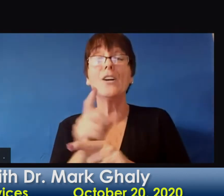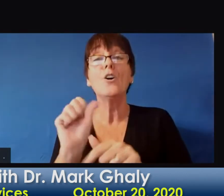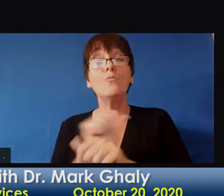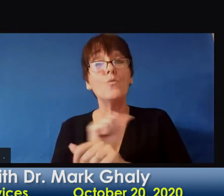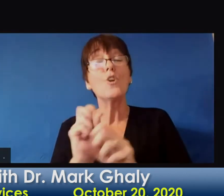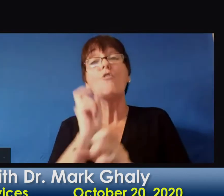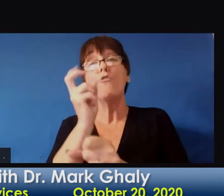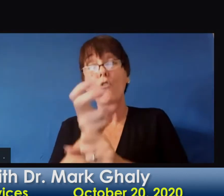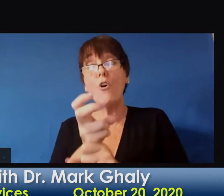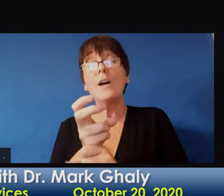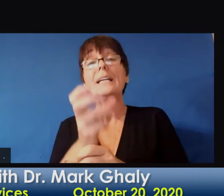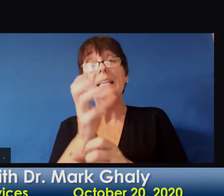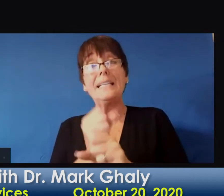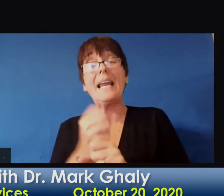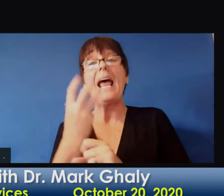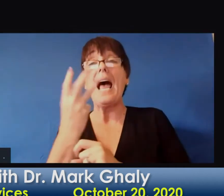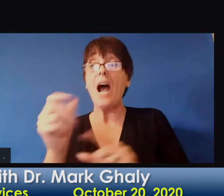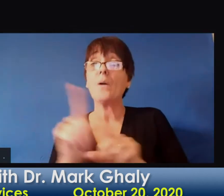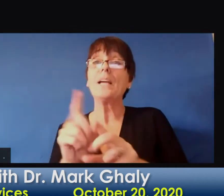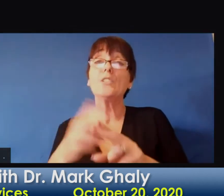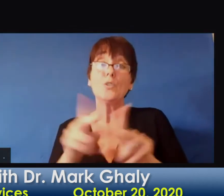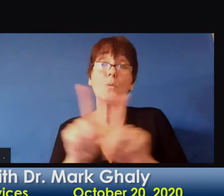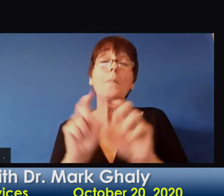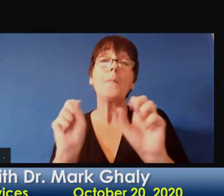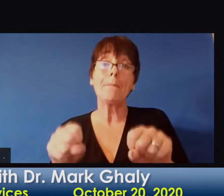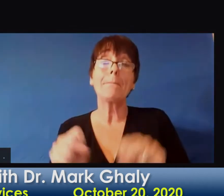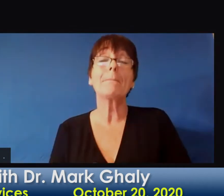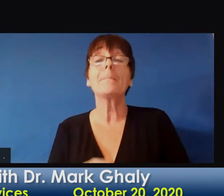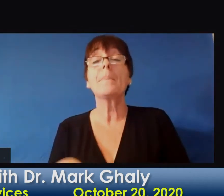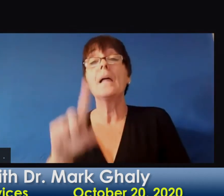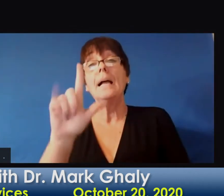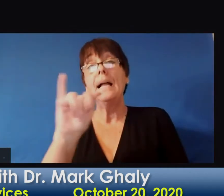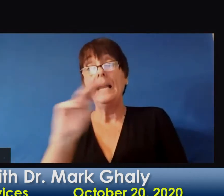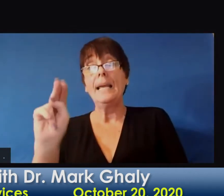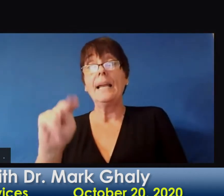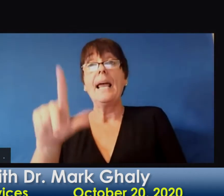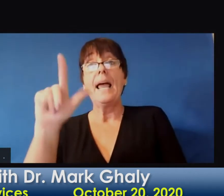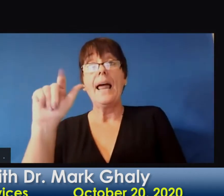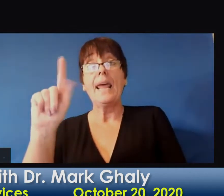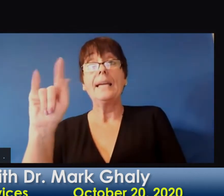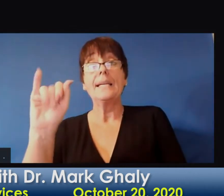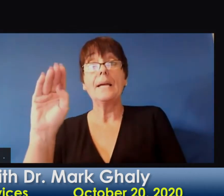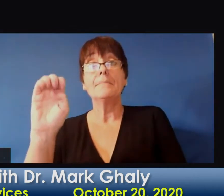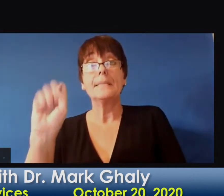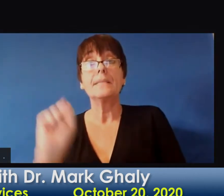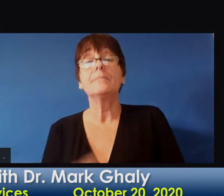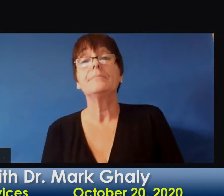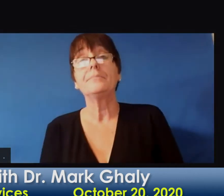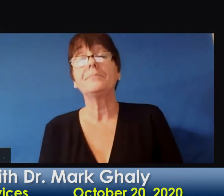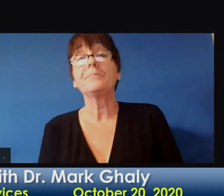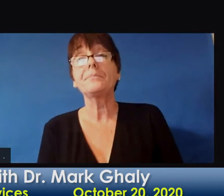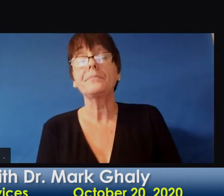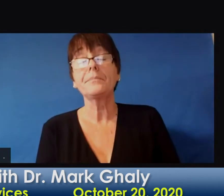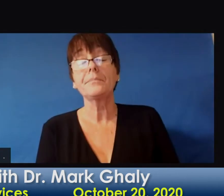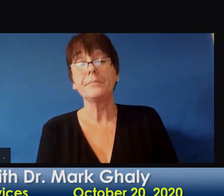hard to get it out soon as well. Ron Lim, Los Angeles Times.